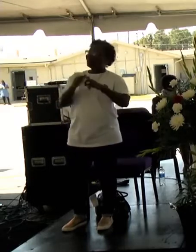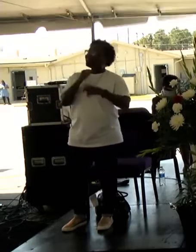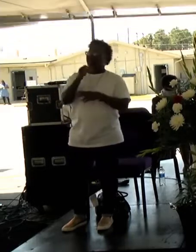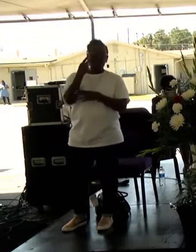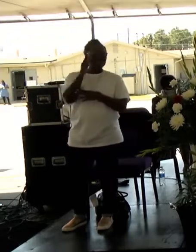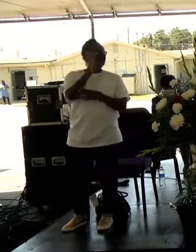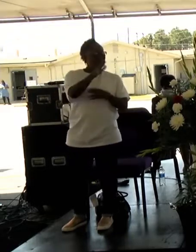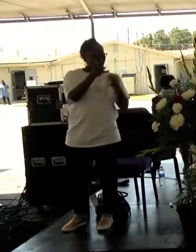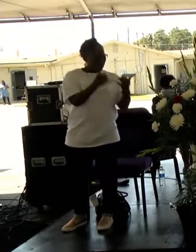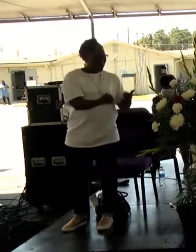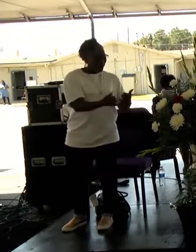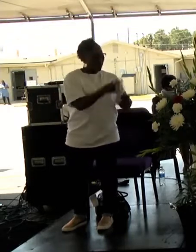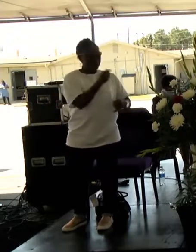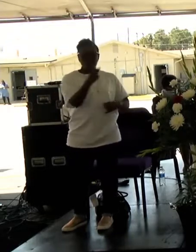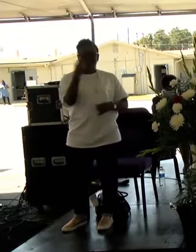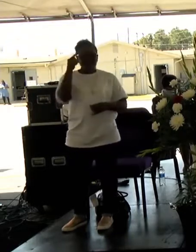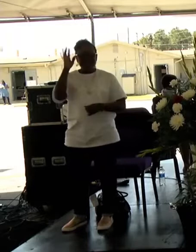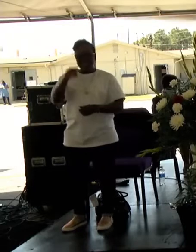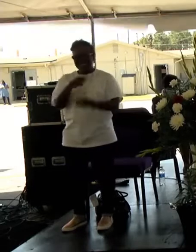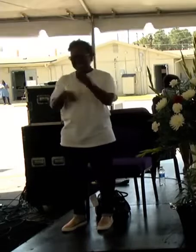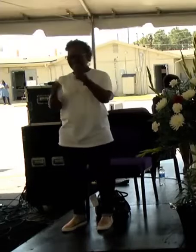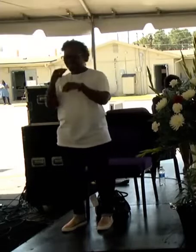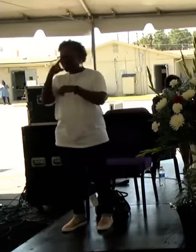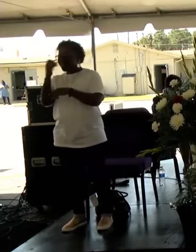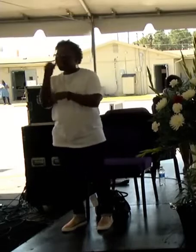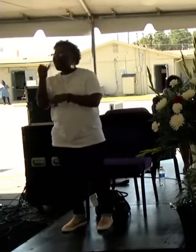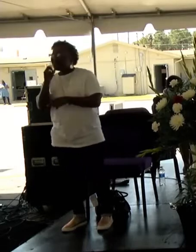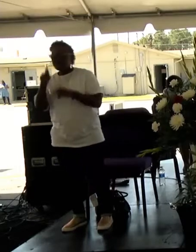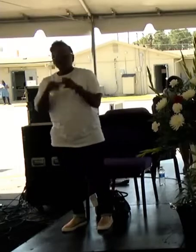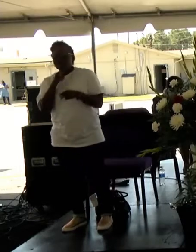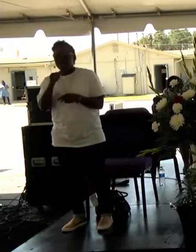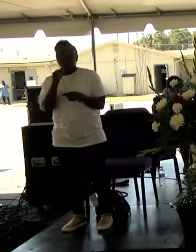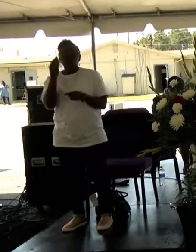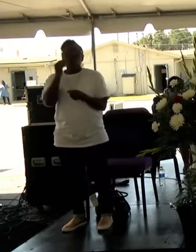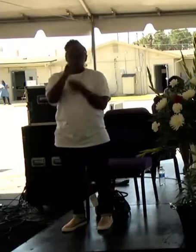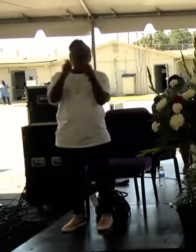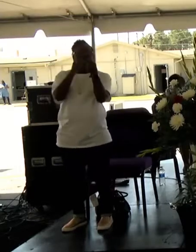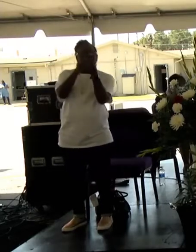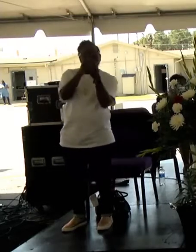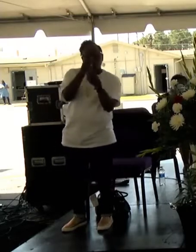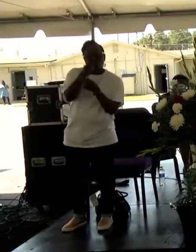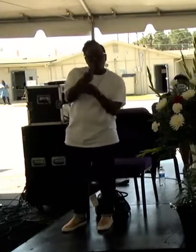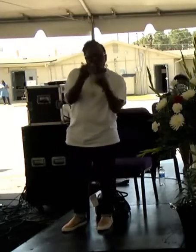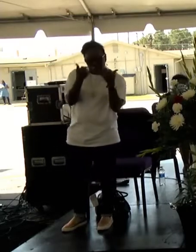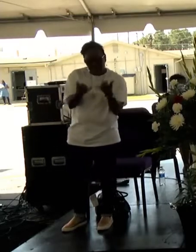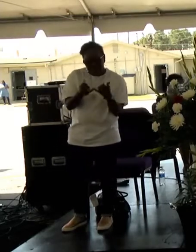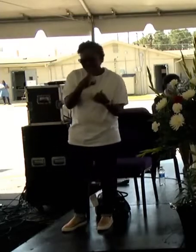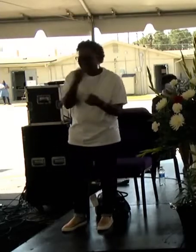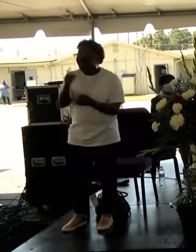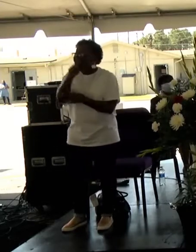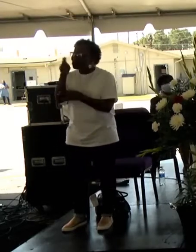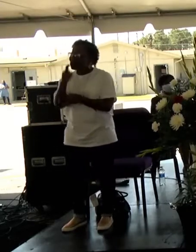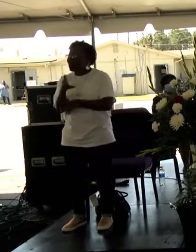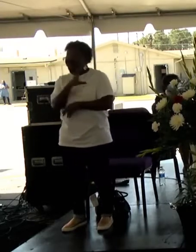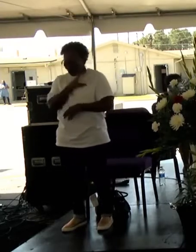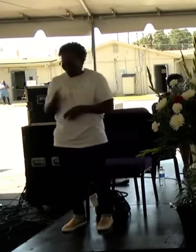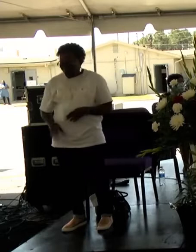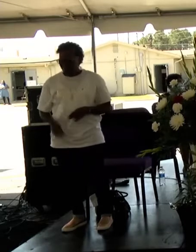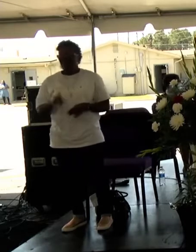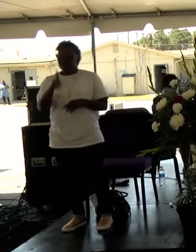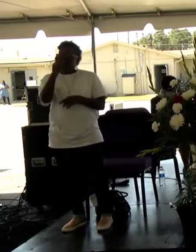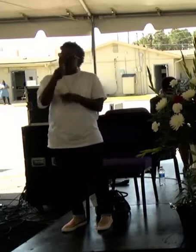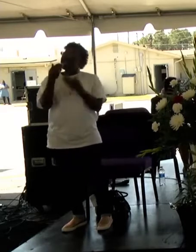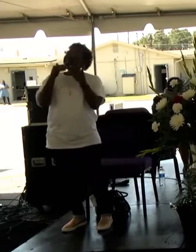as a sign that if people don't know exactly who you are right now and they question your Christianity, you ought to thank